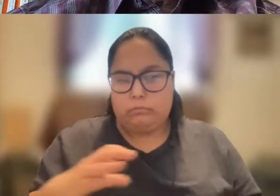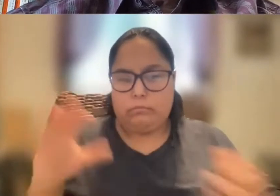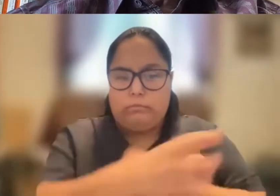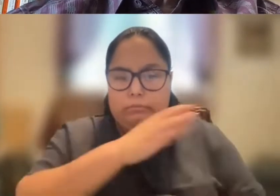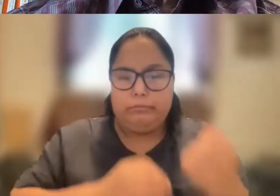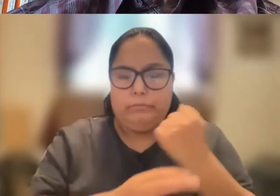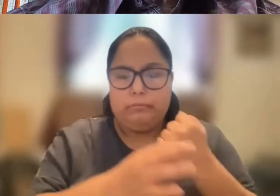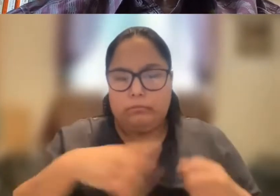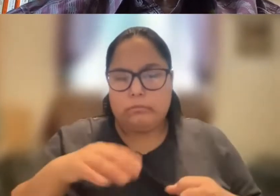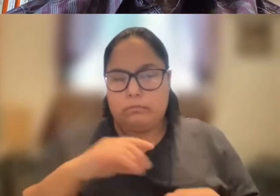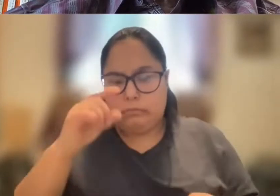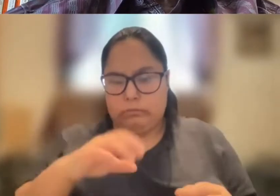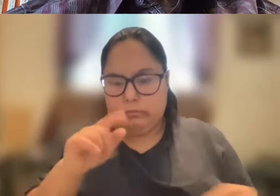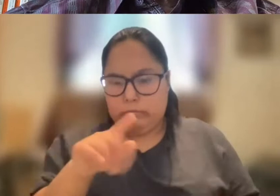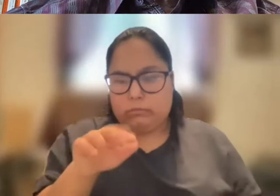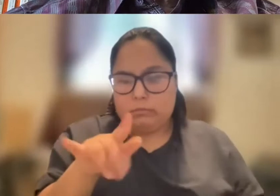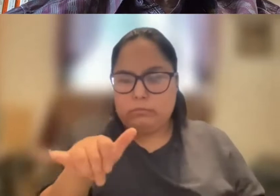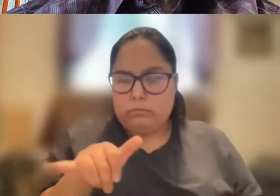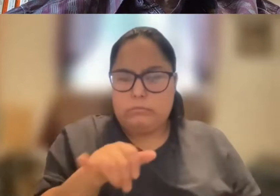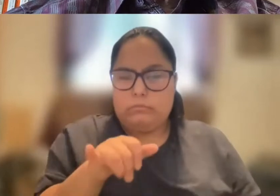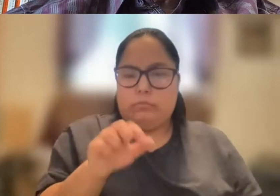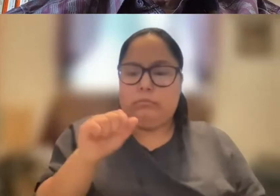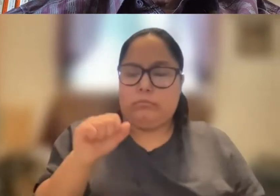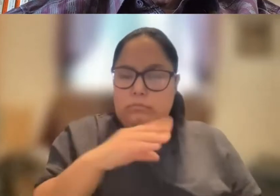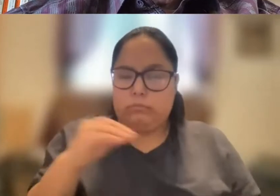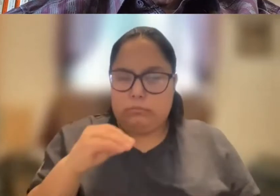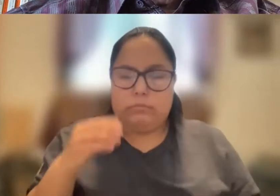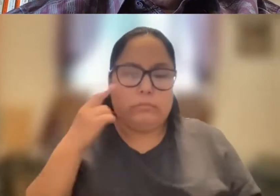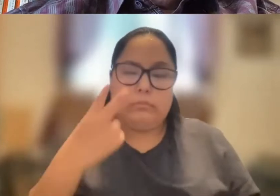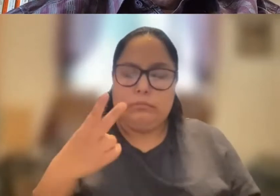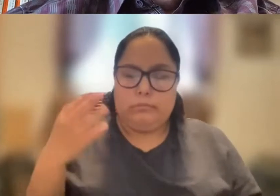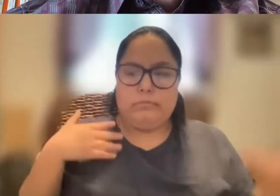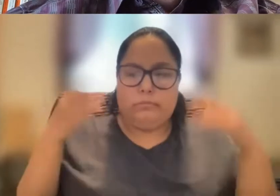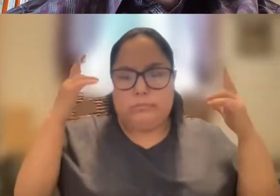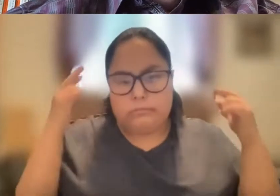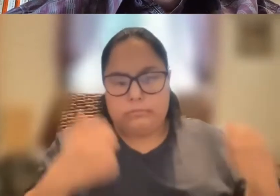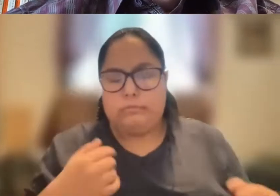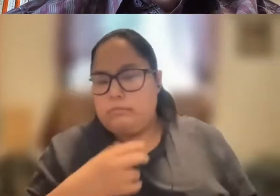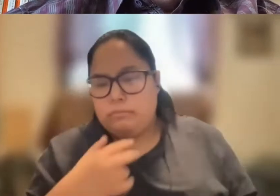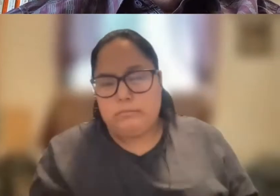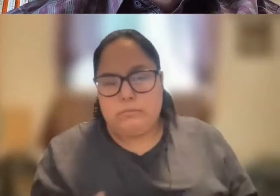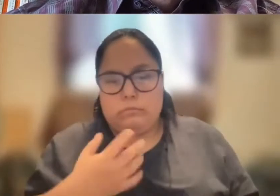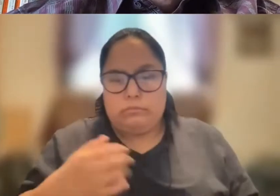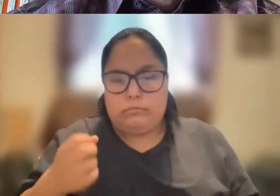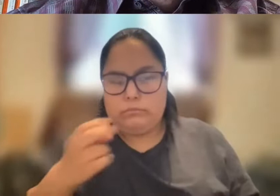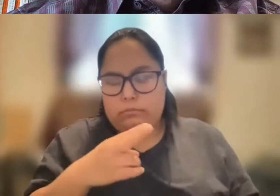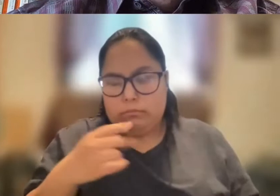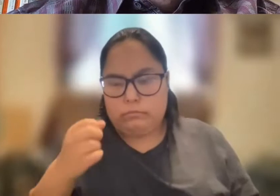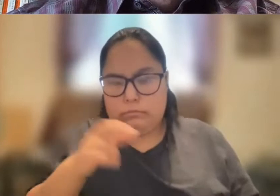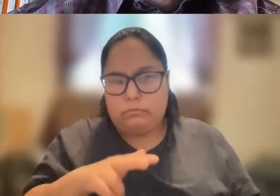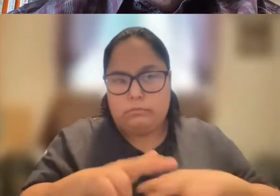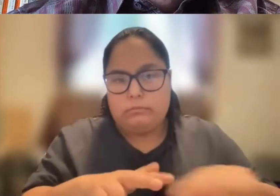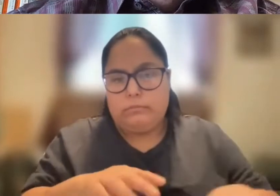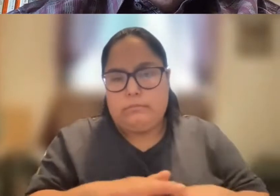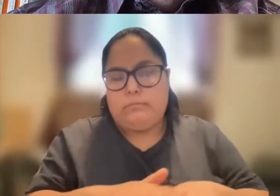employment equity. And I'm excited to see how that's going to pan out. Also this year, we got a crosswalk put in